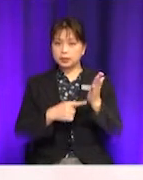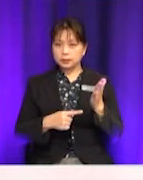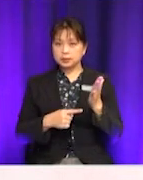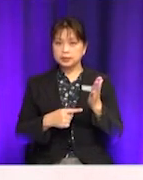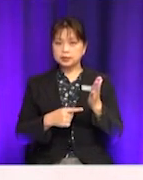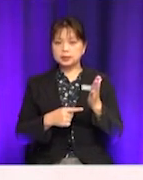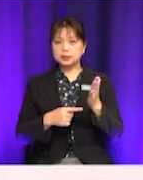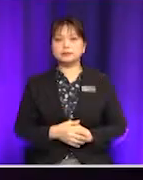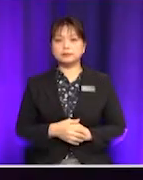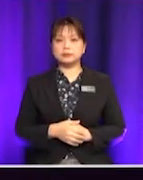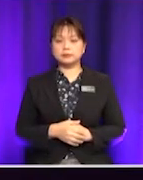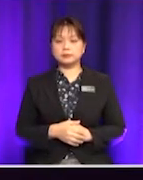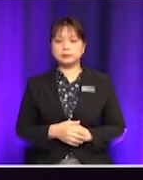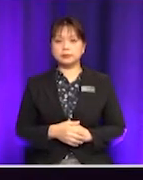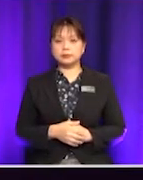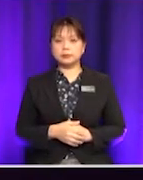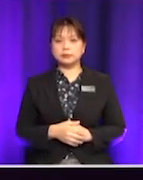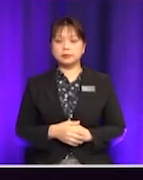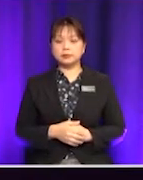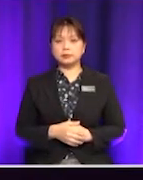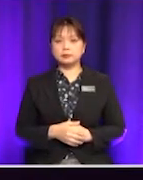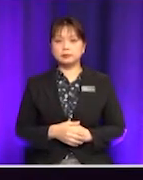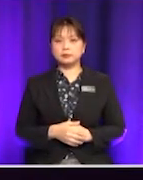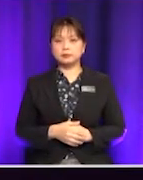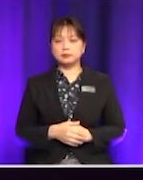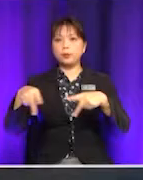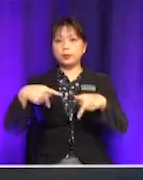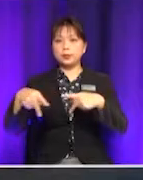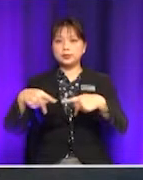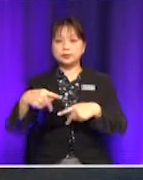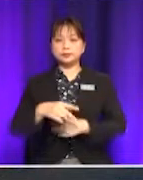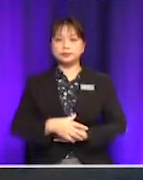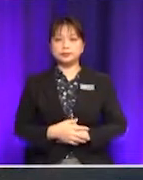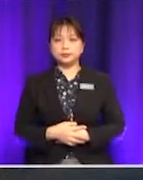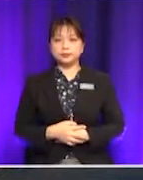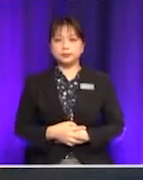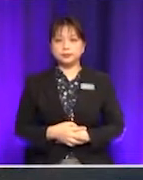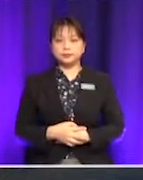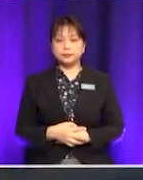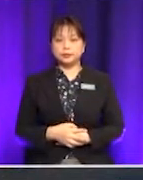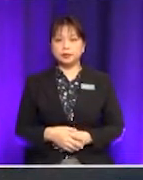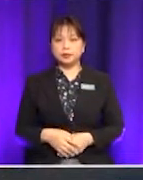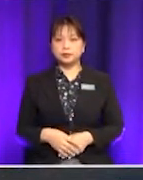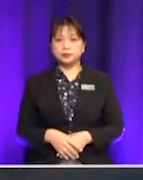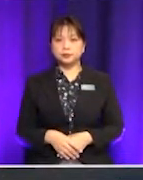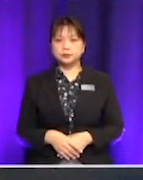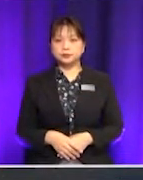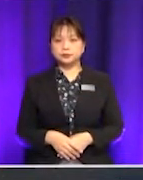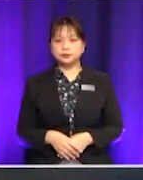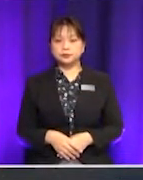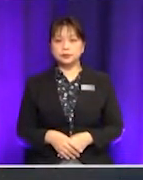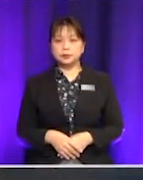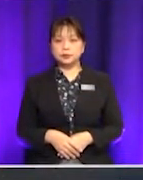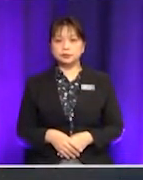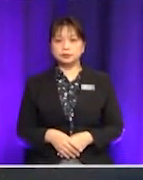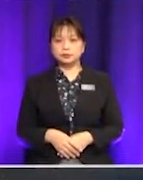what global population 2050? All right. Okay, good job, Adam. So now let us